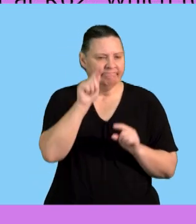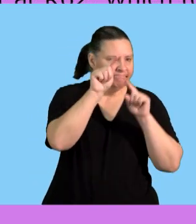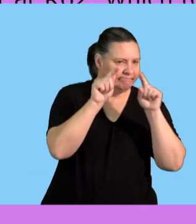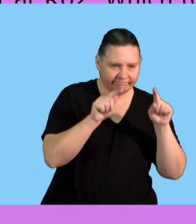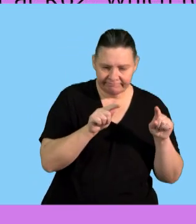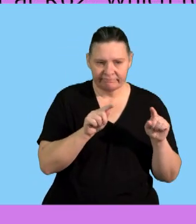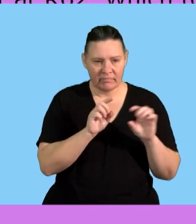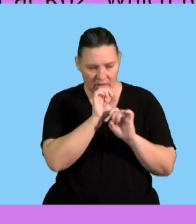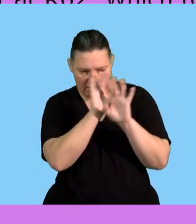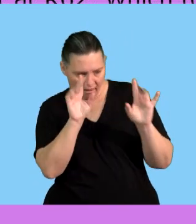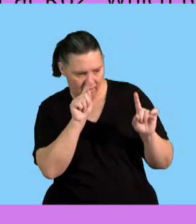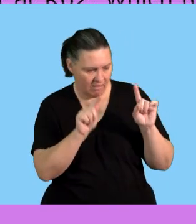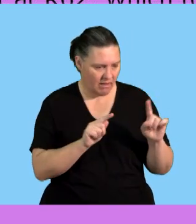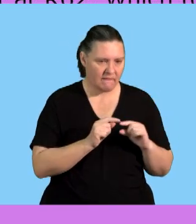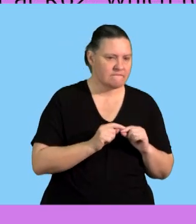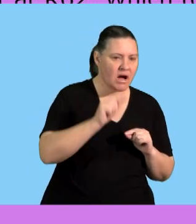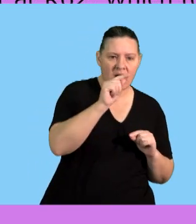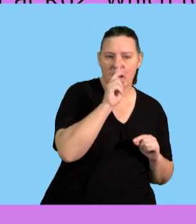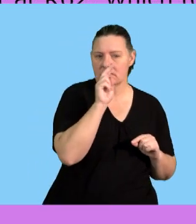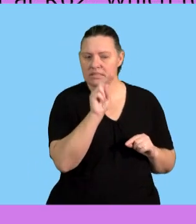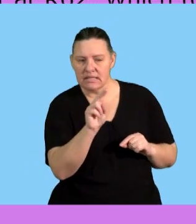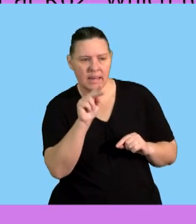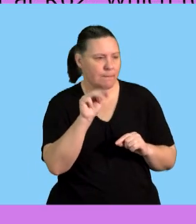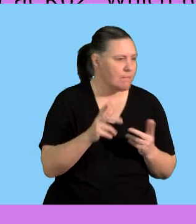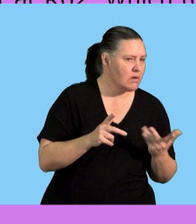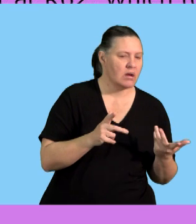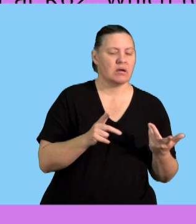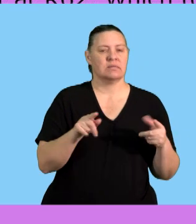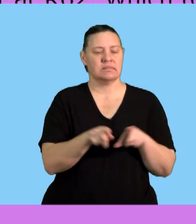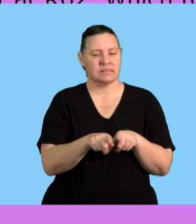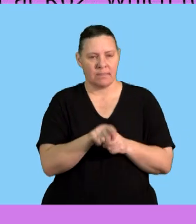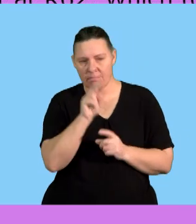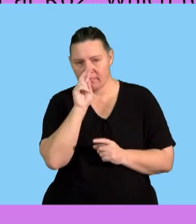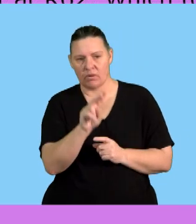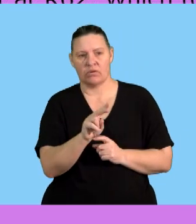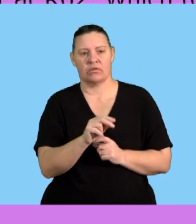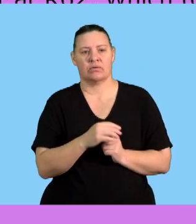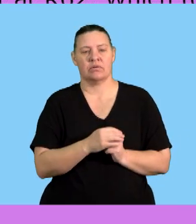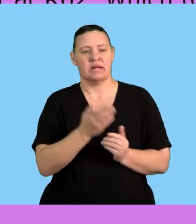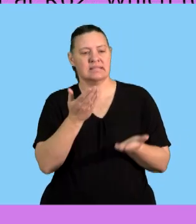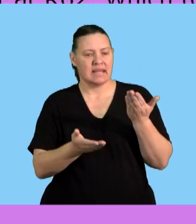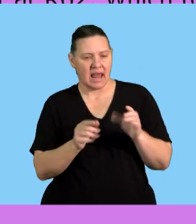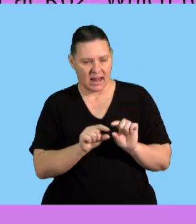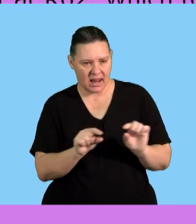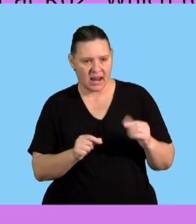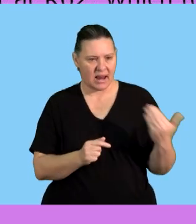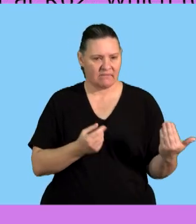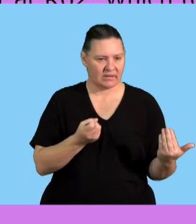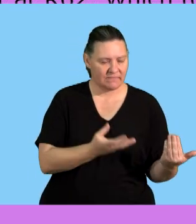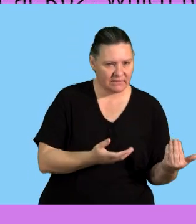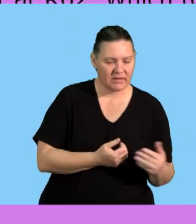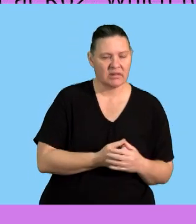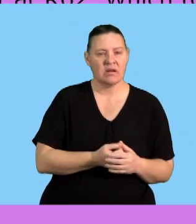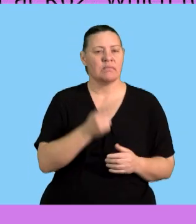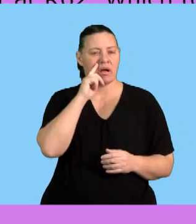all locations are visible, if the distances are visible. Check also if there's a scale given on the map.